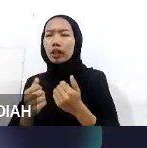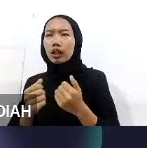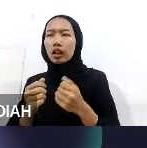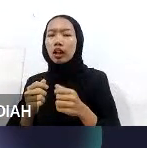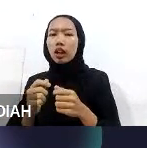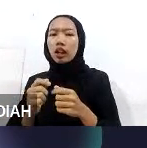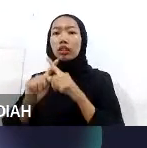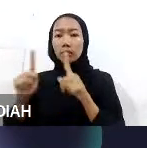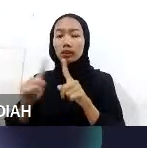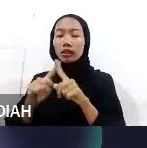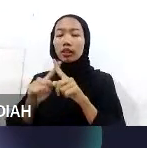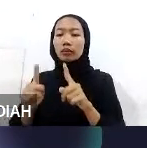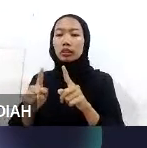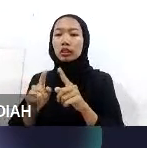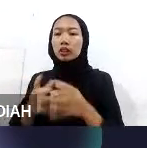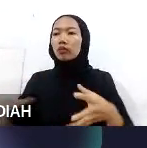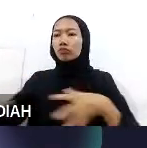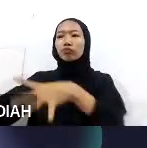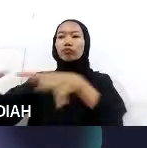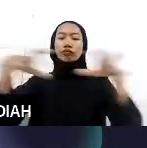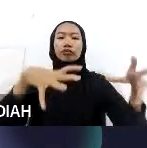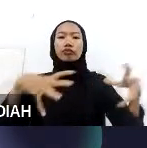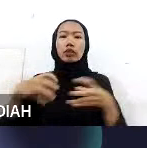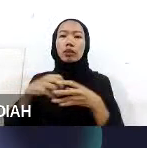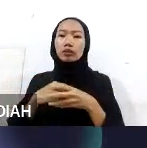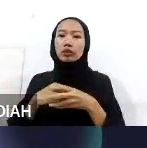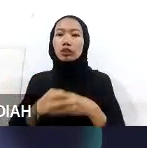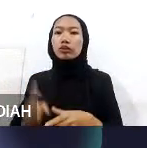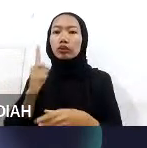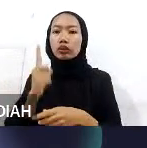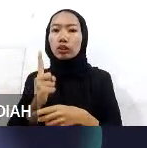change who we are.